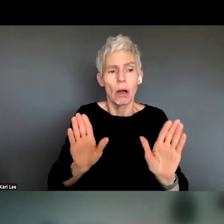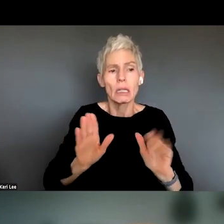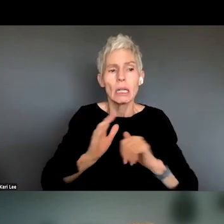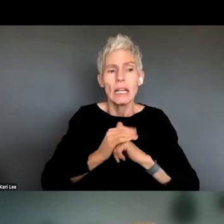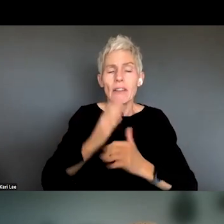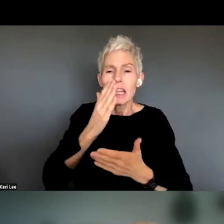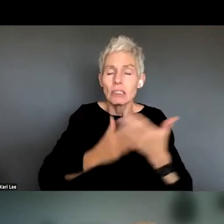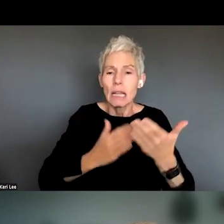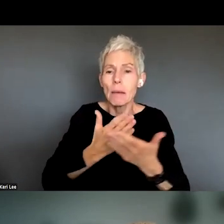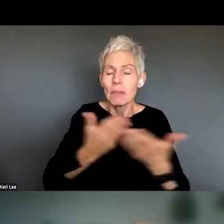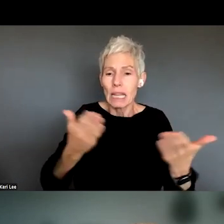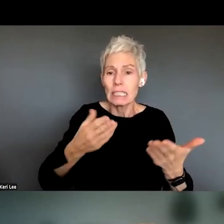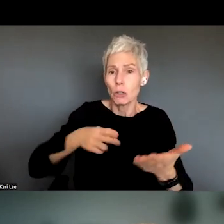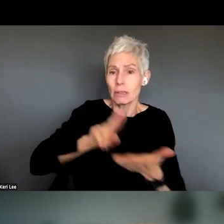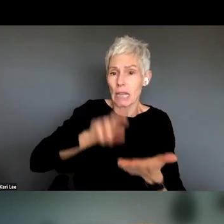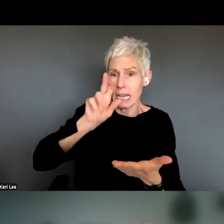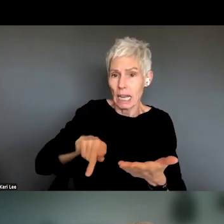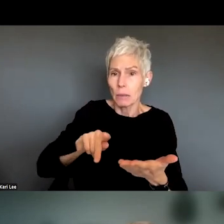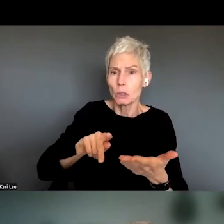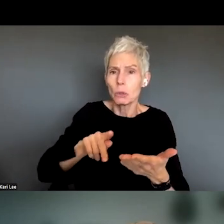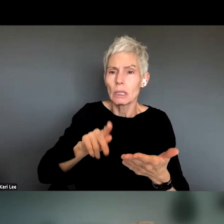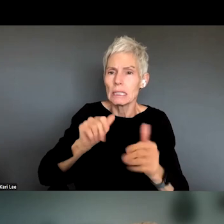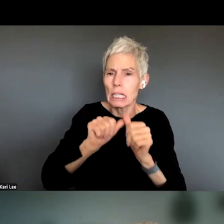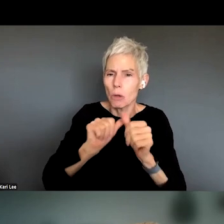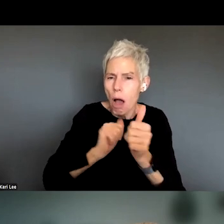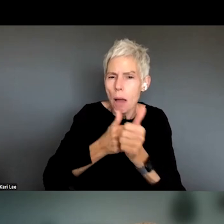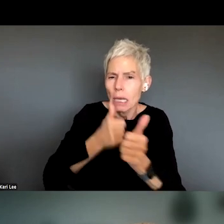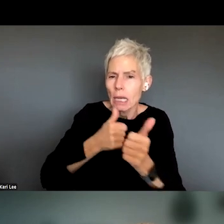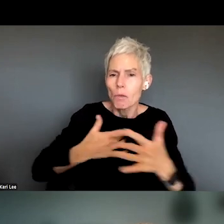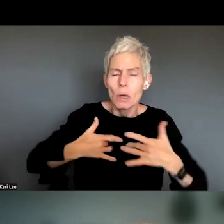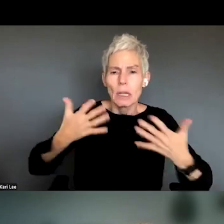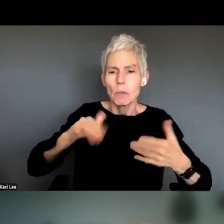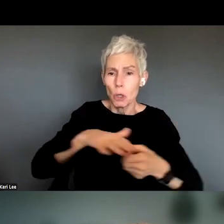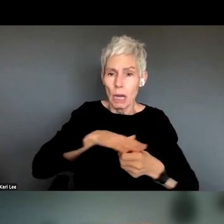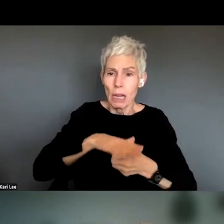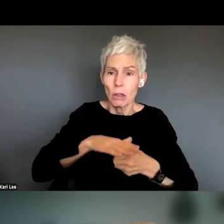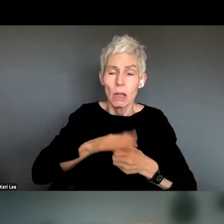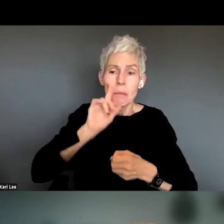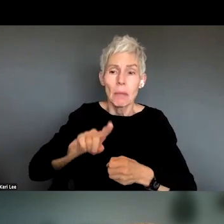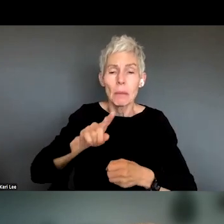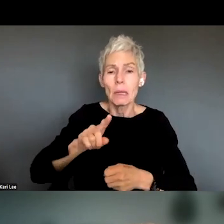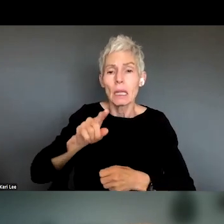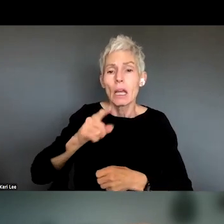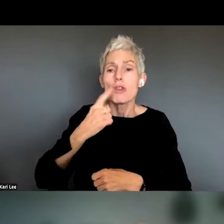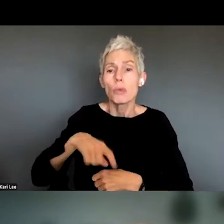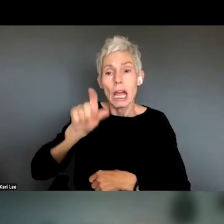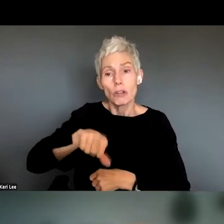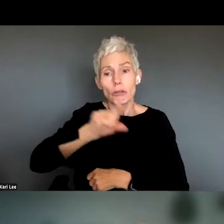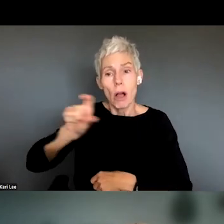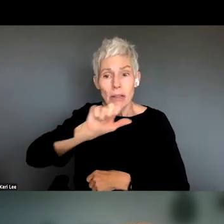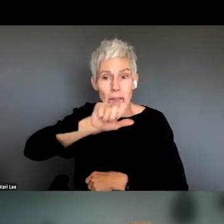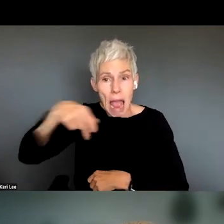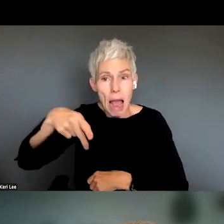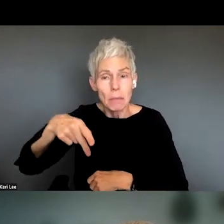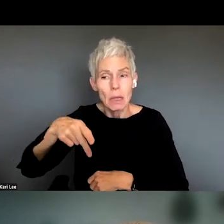for to stay updated in your area, you might do something like consider the Red Cross app. I just got that on